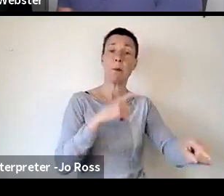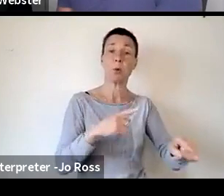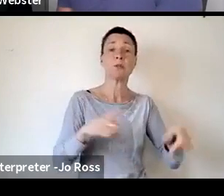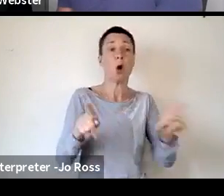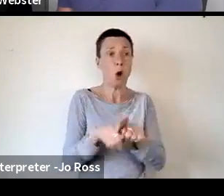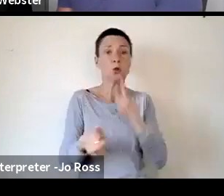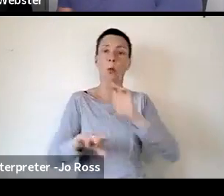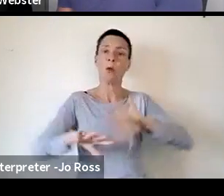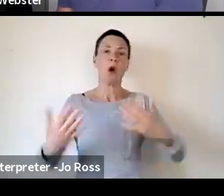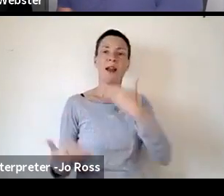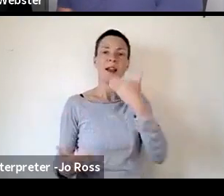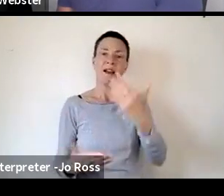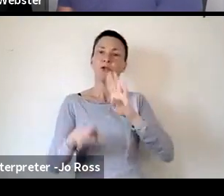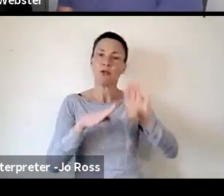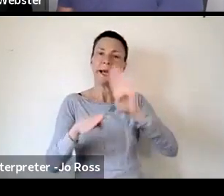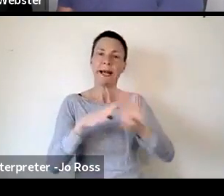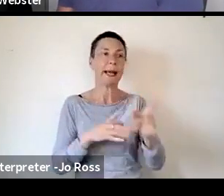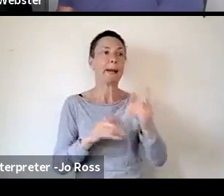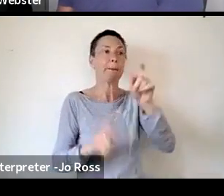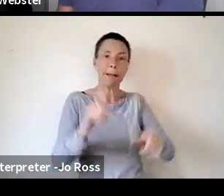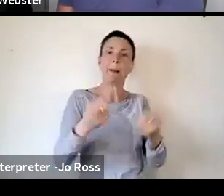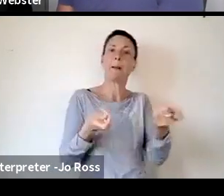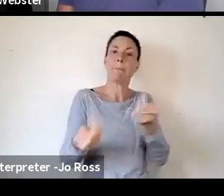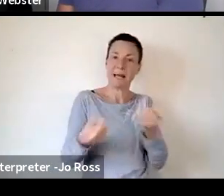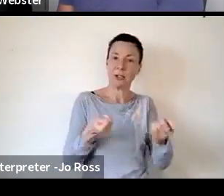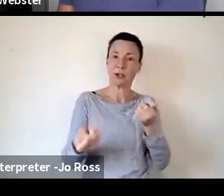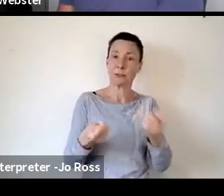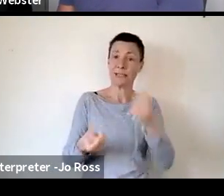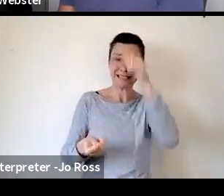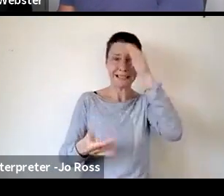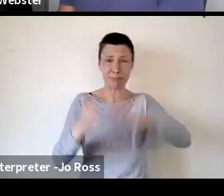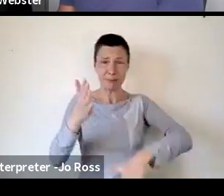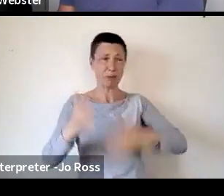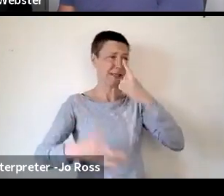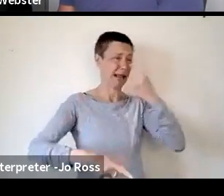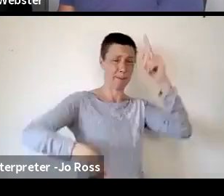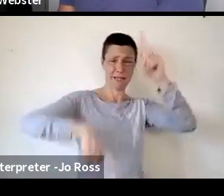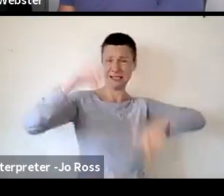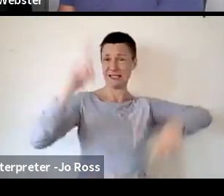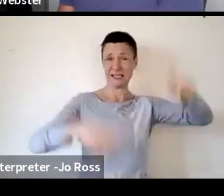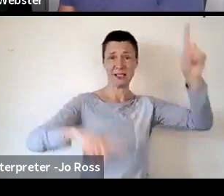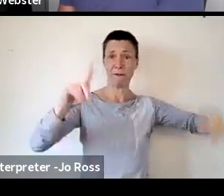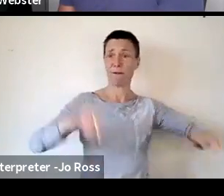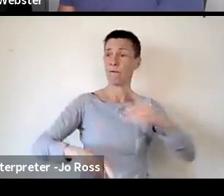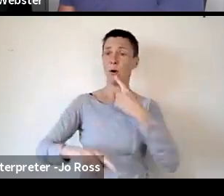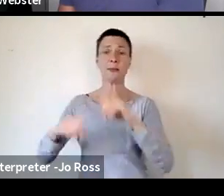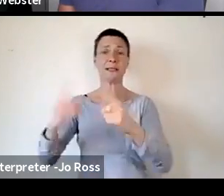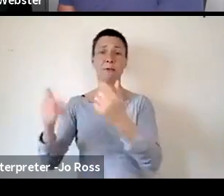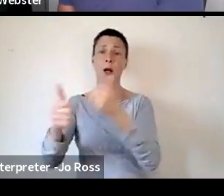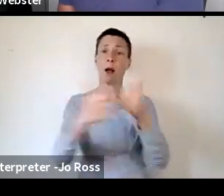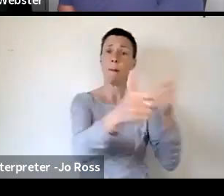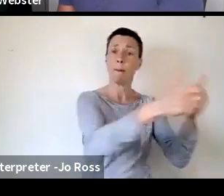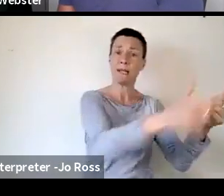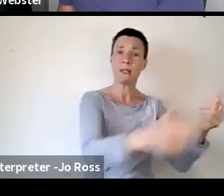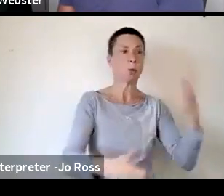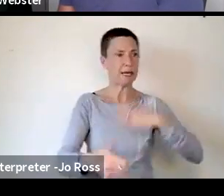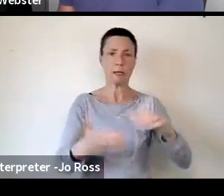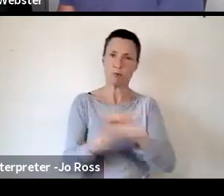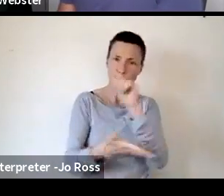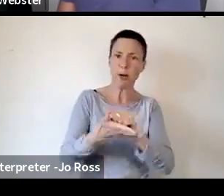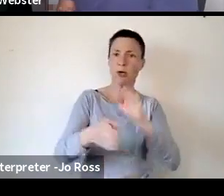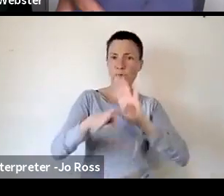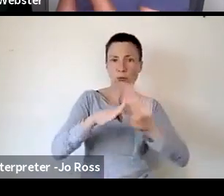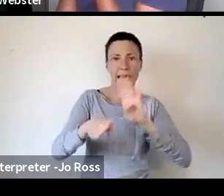in people management, experiences can vary wildly from one company to the next. We need proper